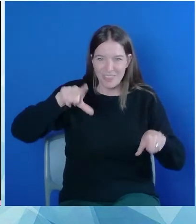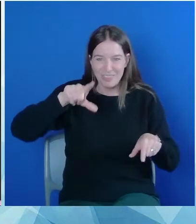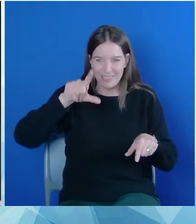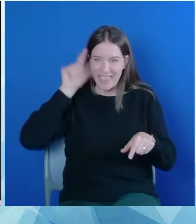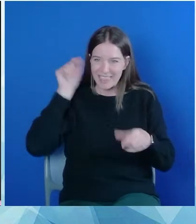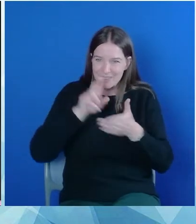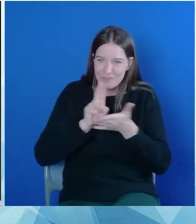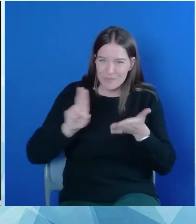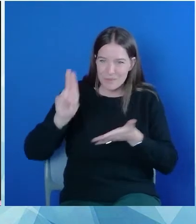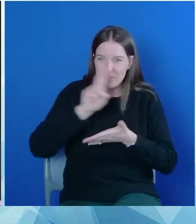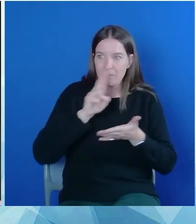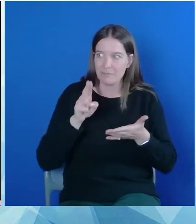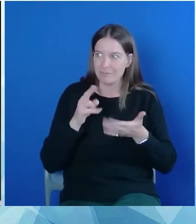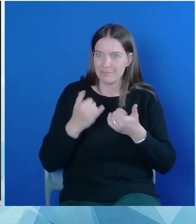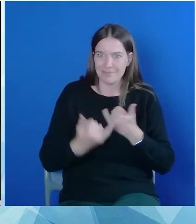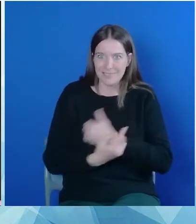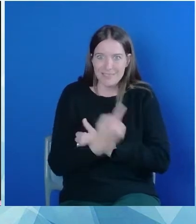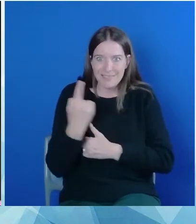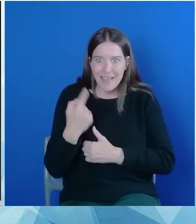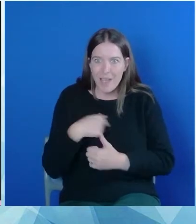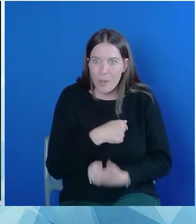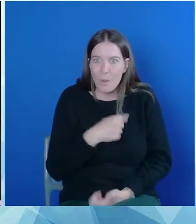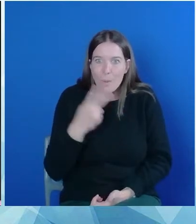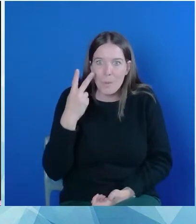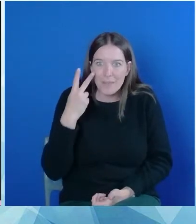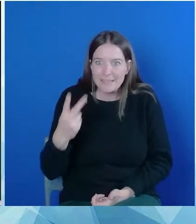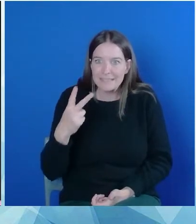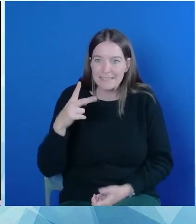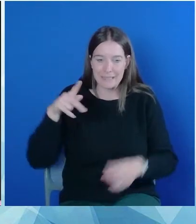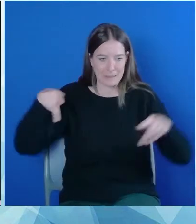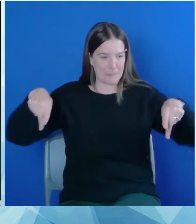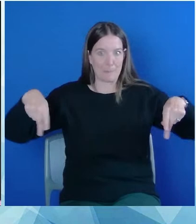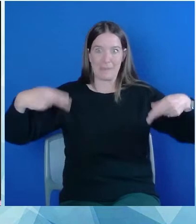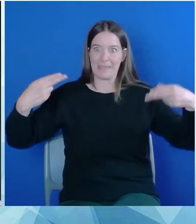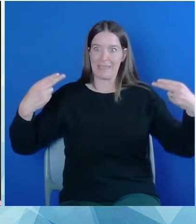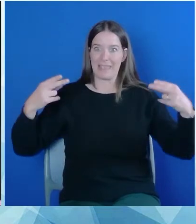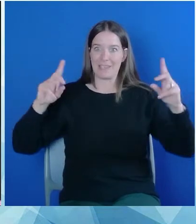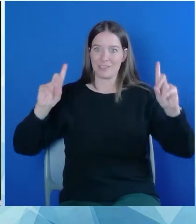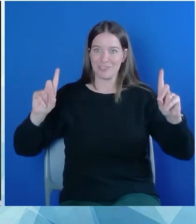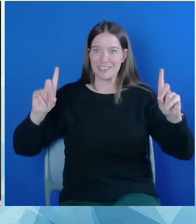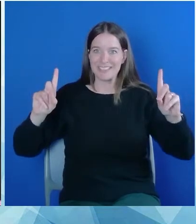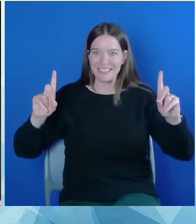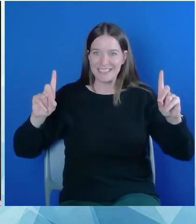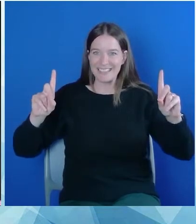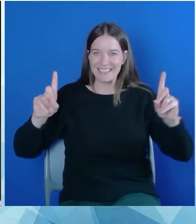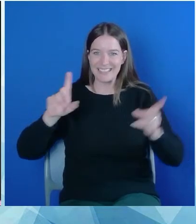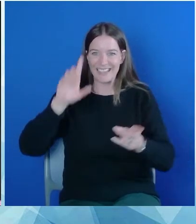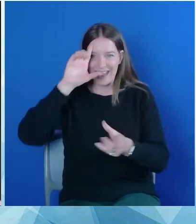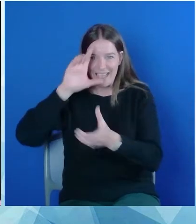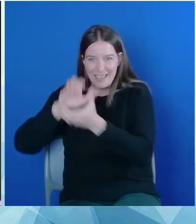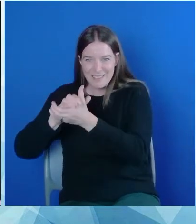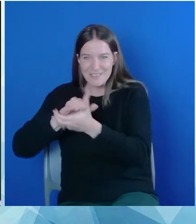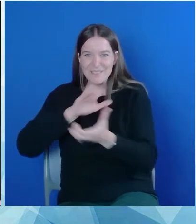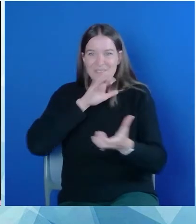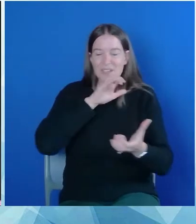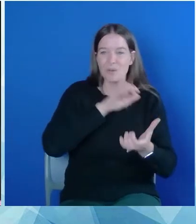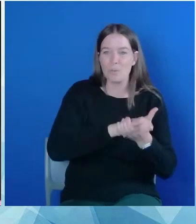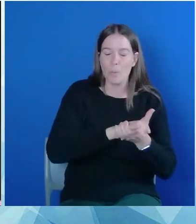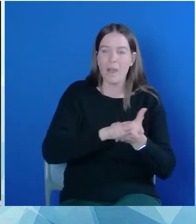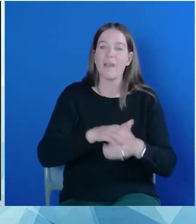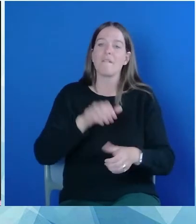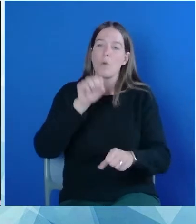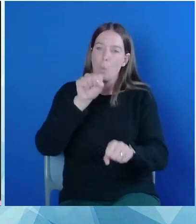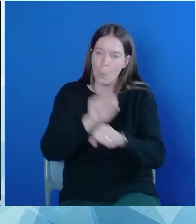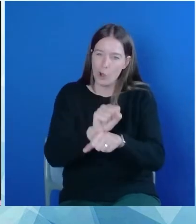these PhD doctor and doctor spousals, but they're working at the same